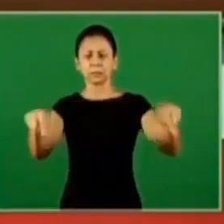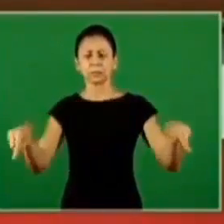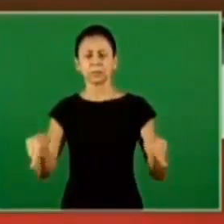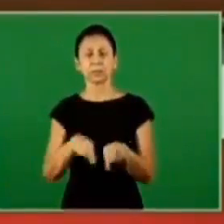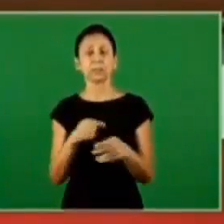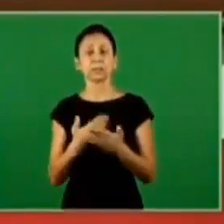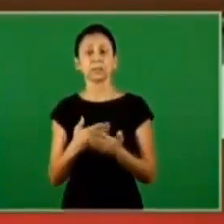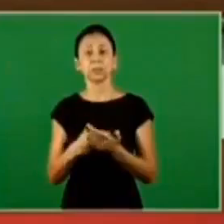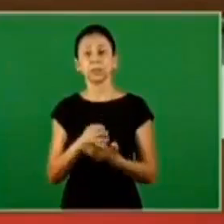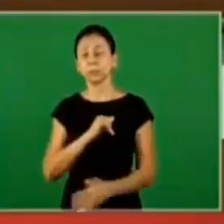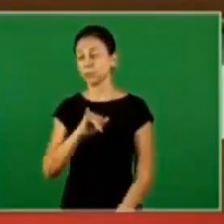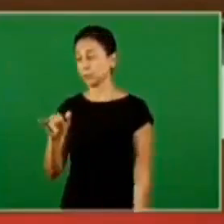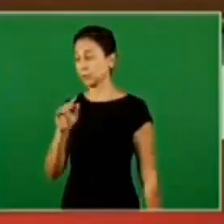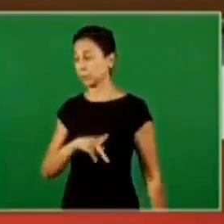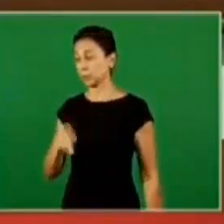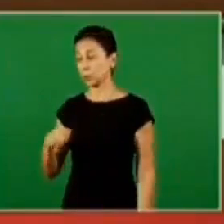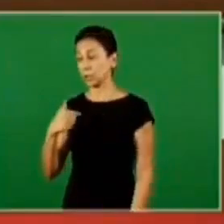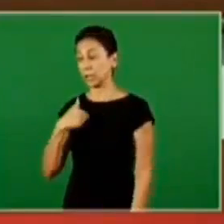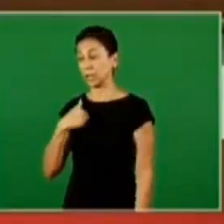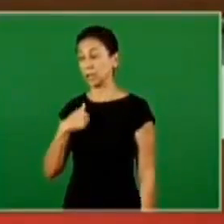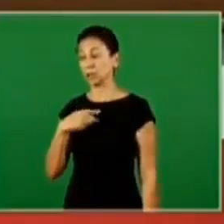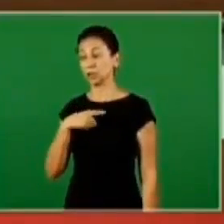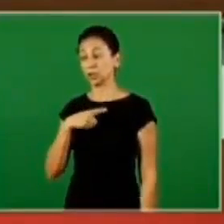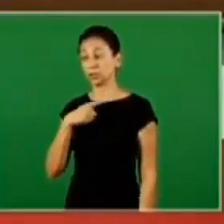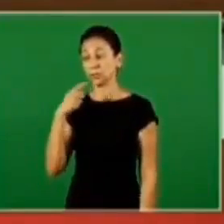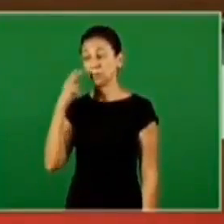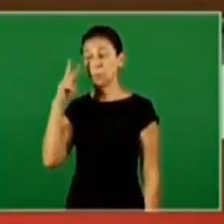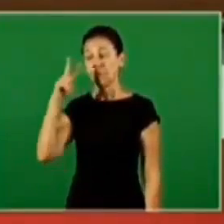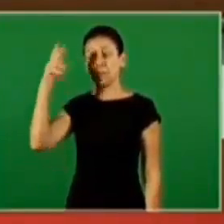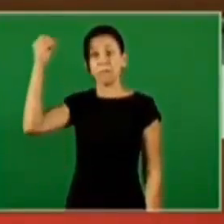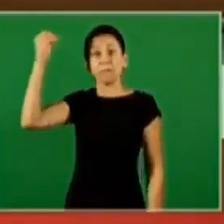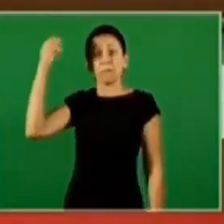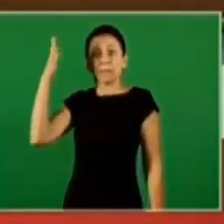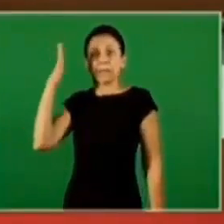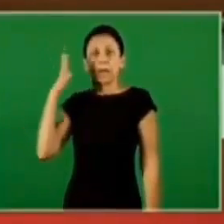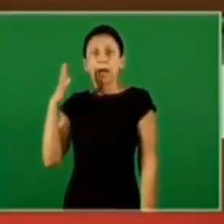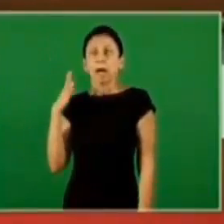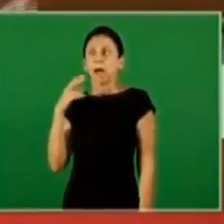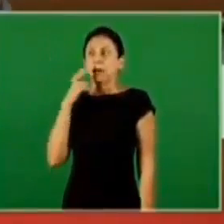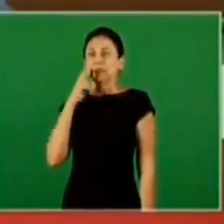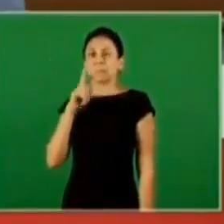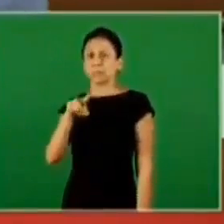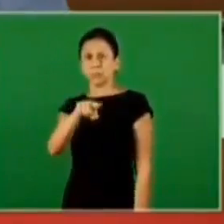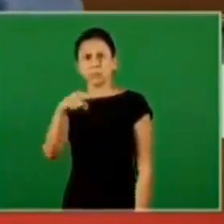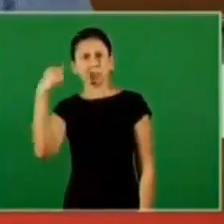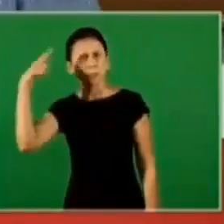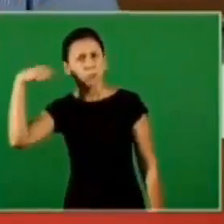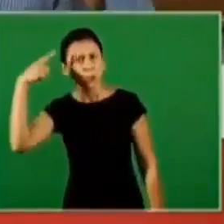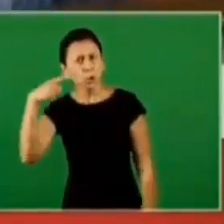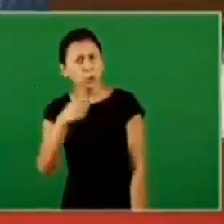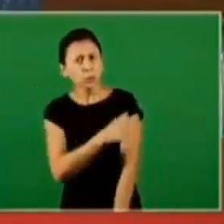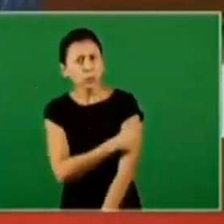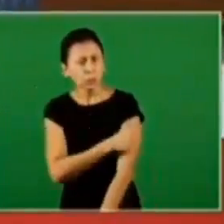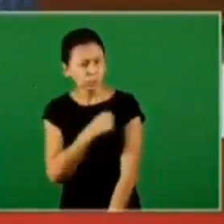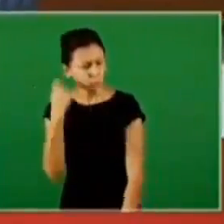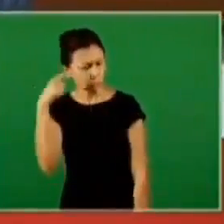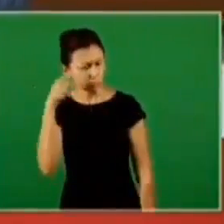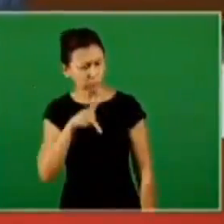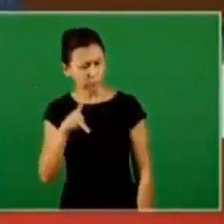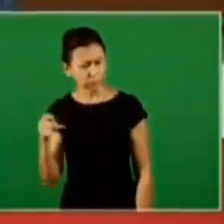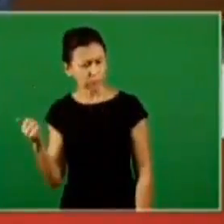into a class and tell the teacher that you had a vision, he's going to tell that you're crazy. And Paul says the following.